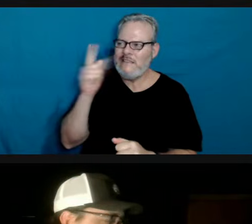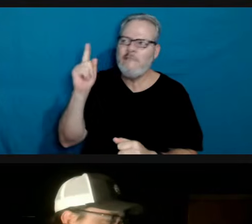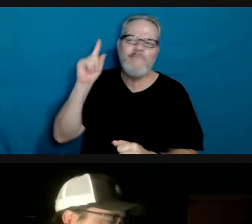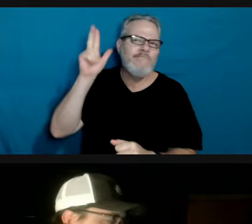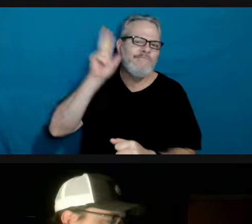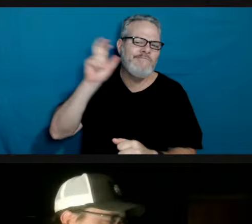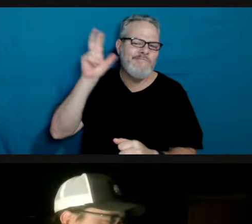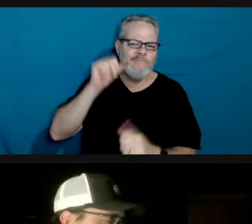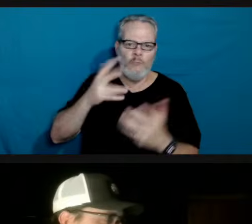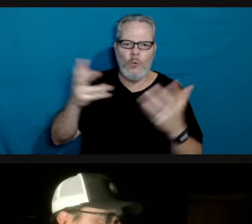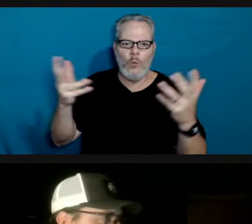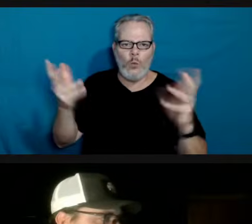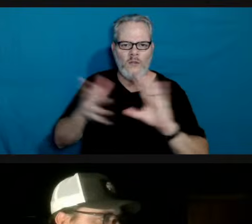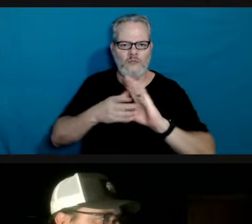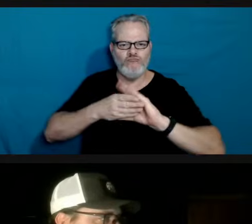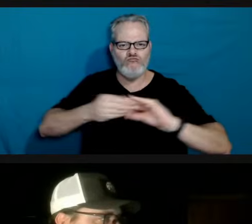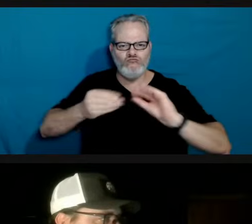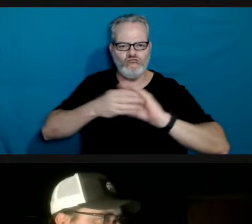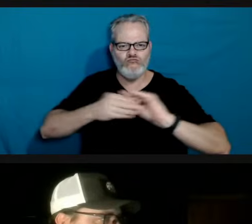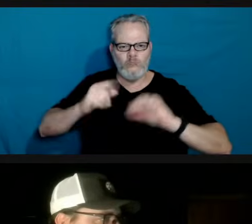Oh.